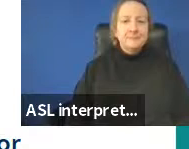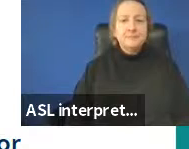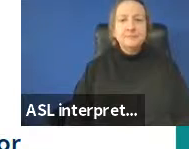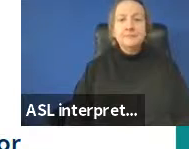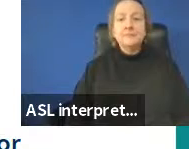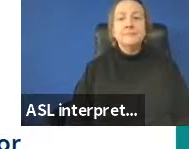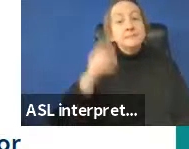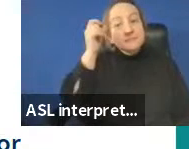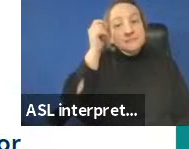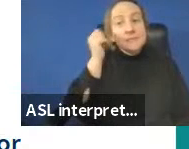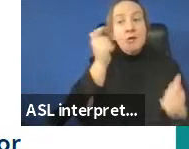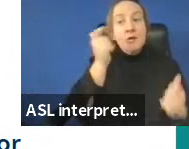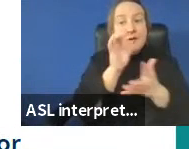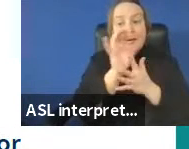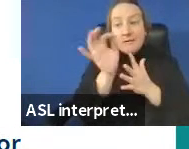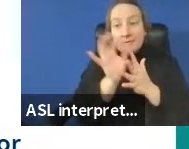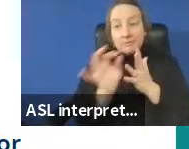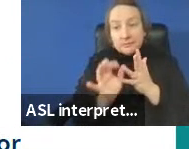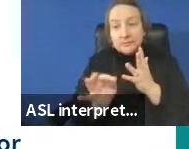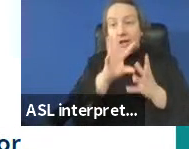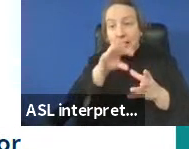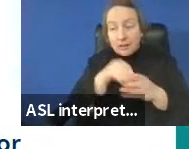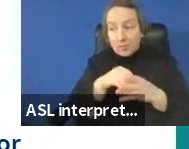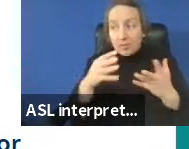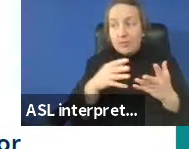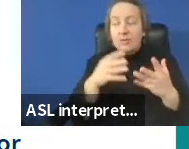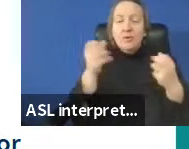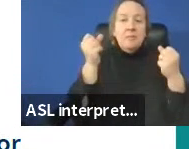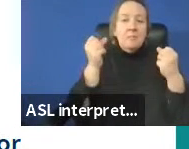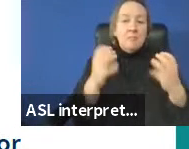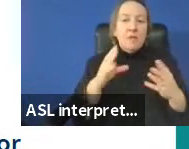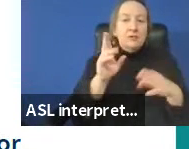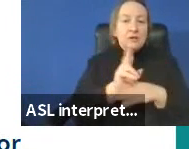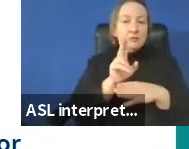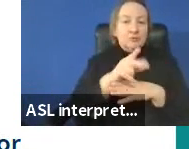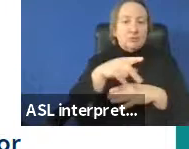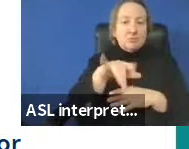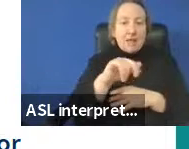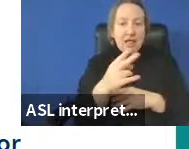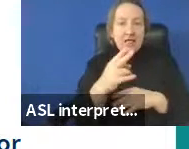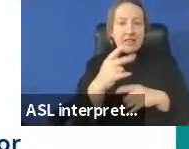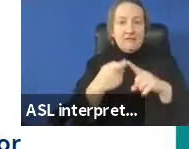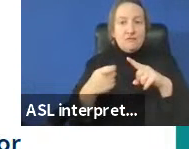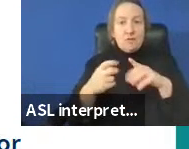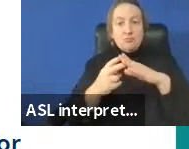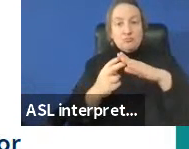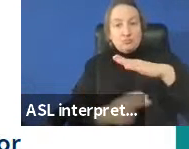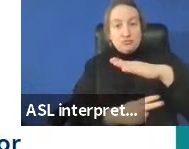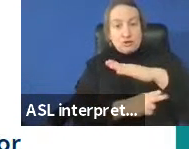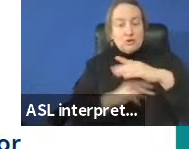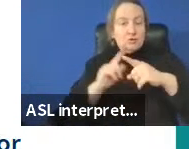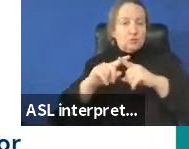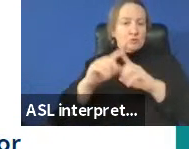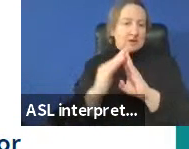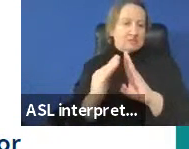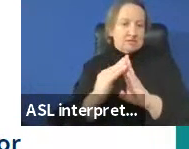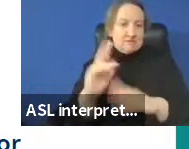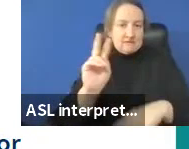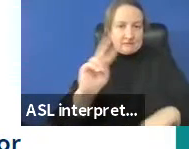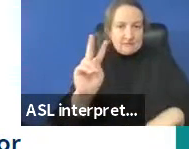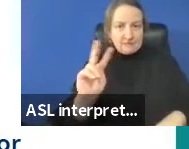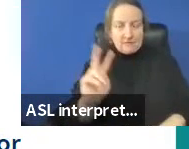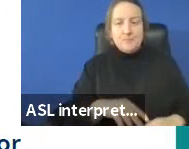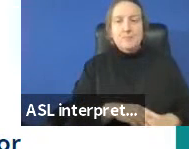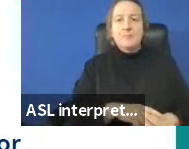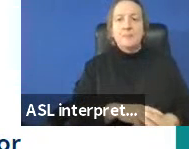Again, all options here would include the multi-use path that would connect from the bridge into downtown.